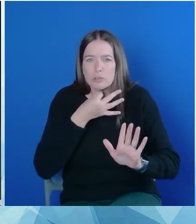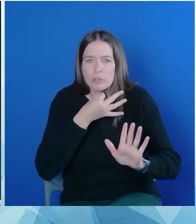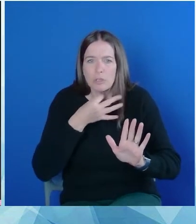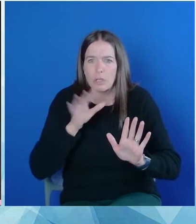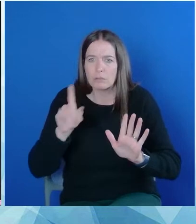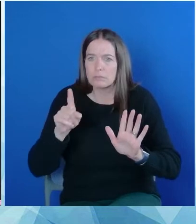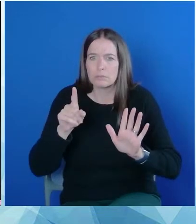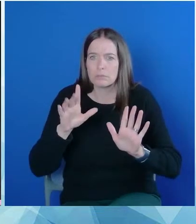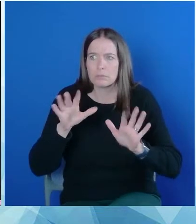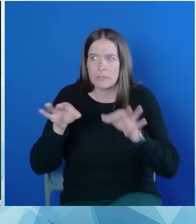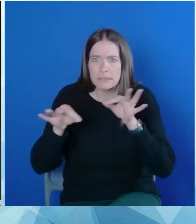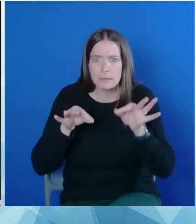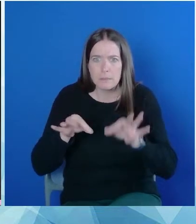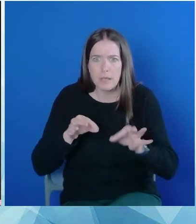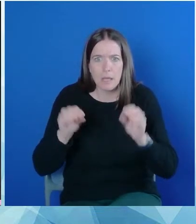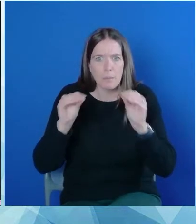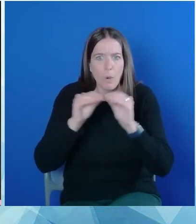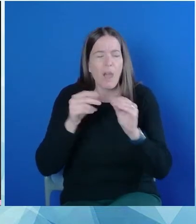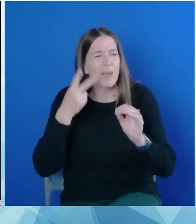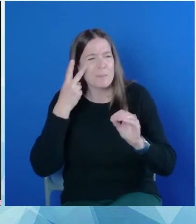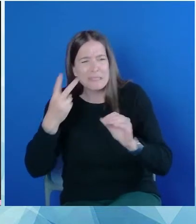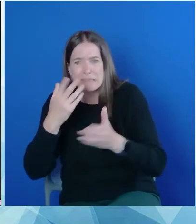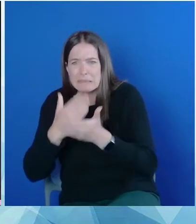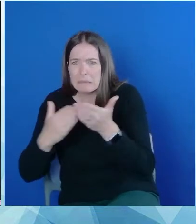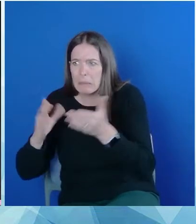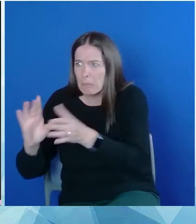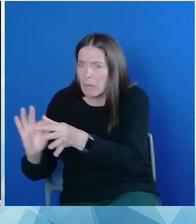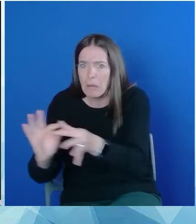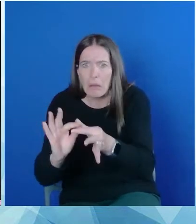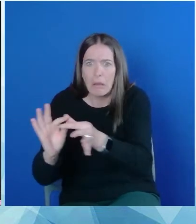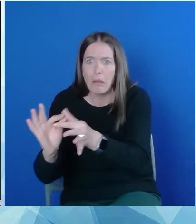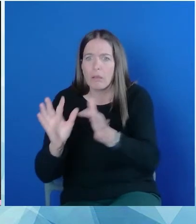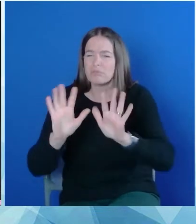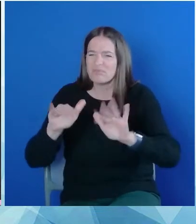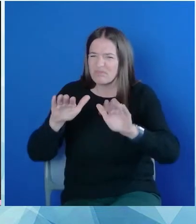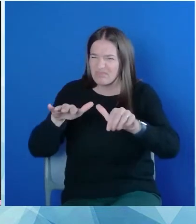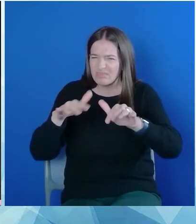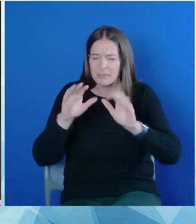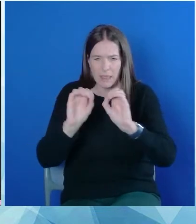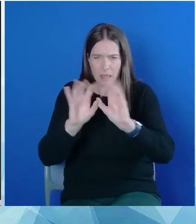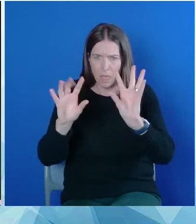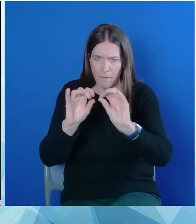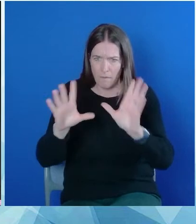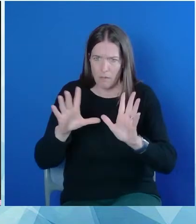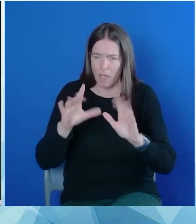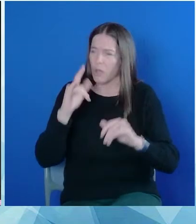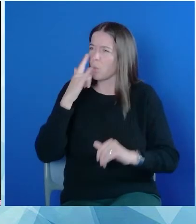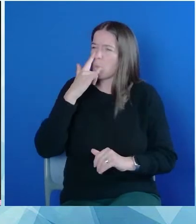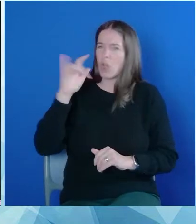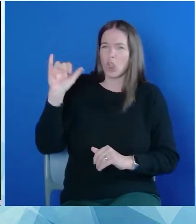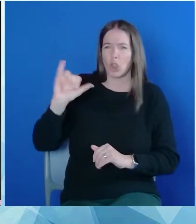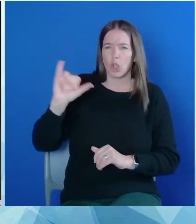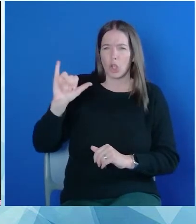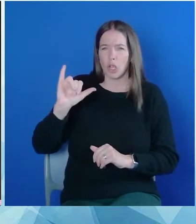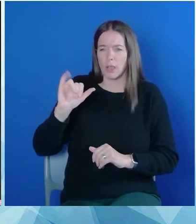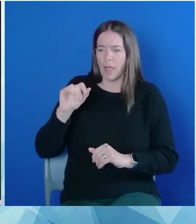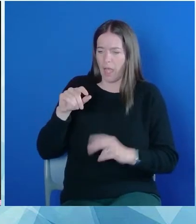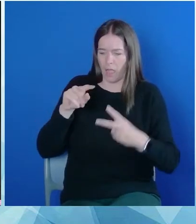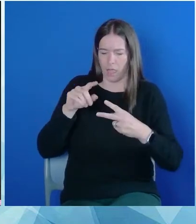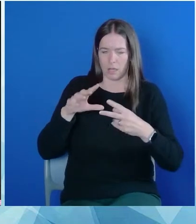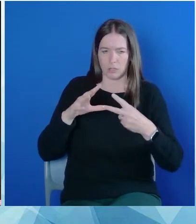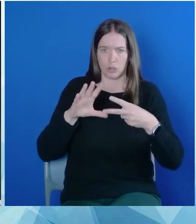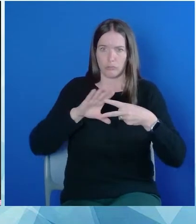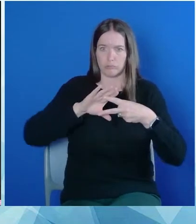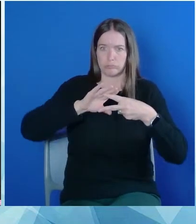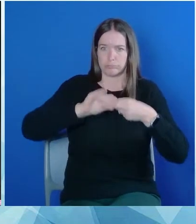example. I'm seeing and hearing some chatter out in the audience as well. So, what are we saying that could look like, Maria, so that